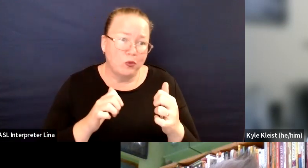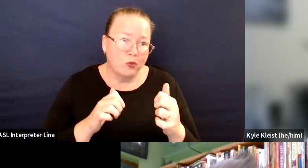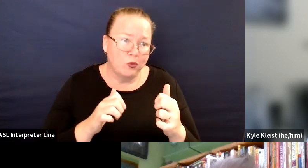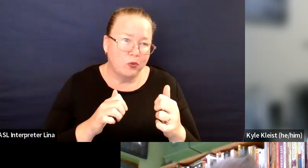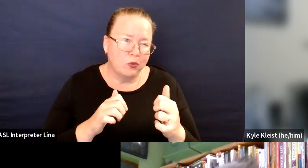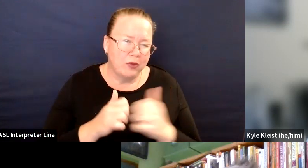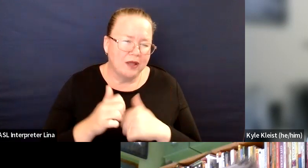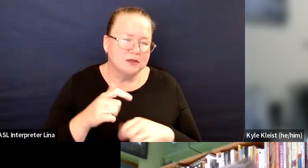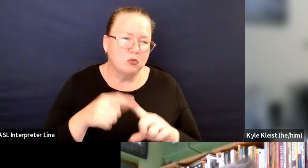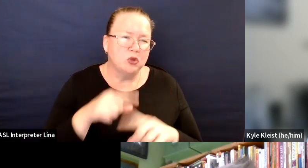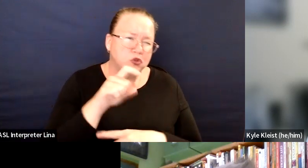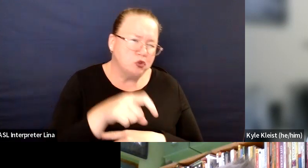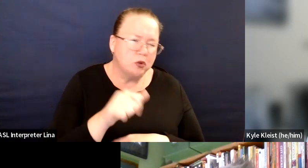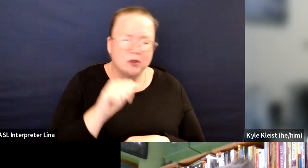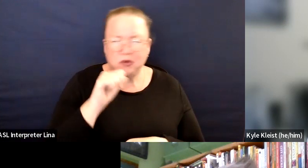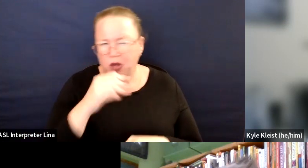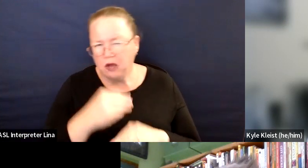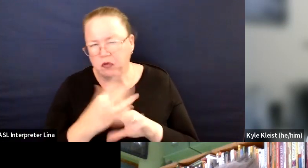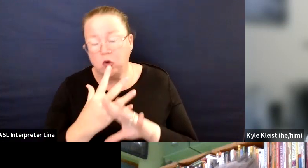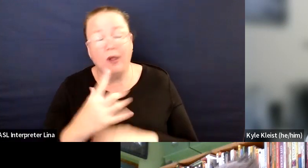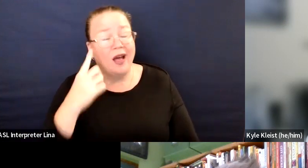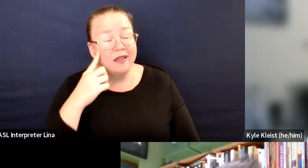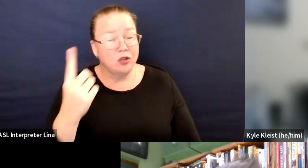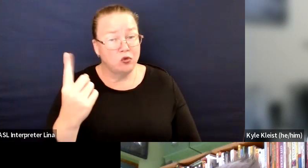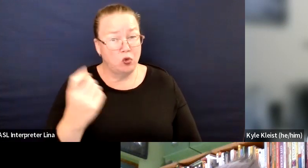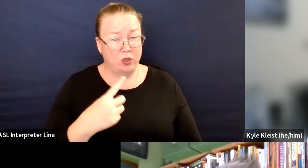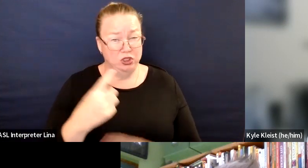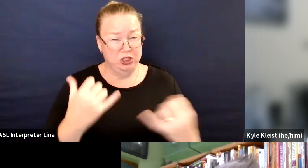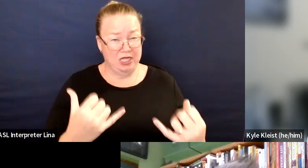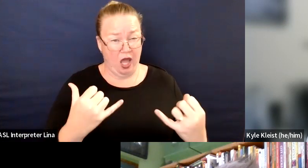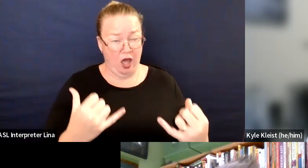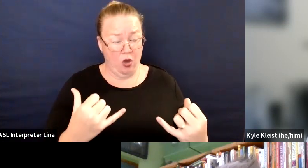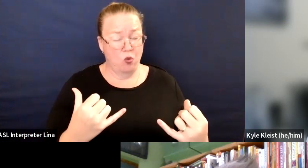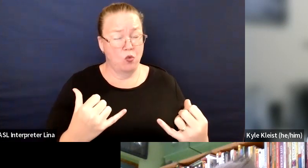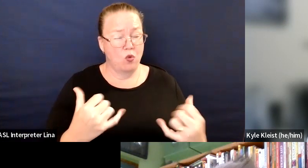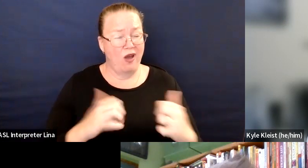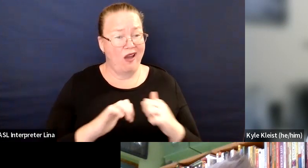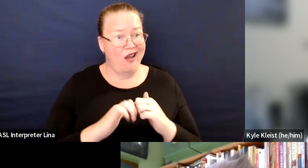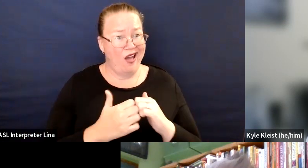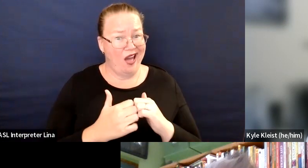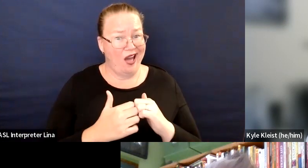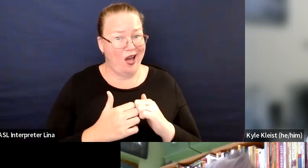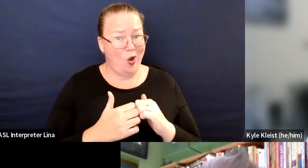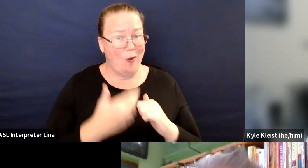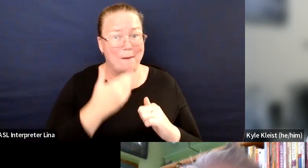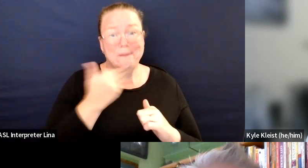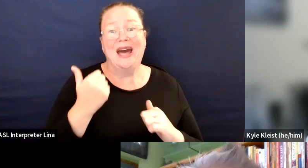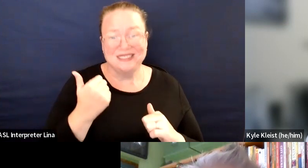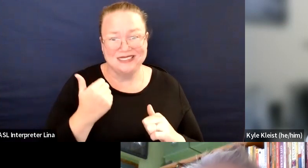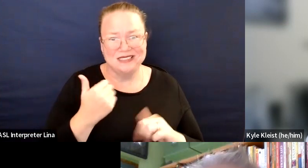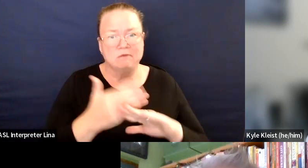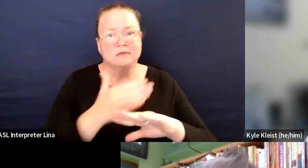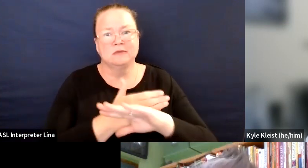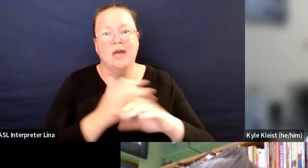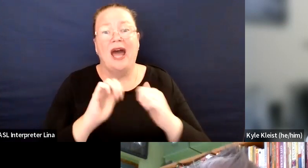should do virtual meetings. I think that the question that we're trying to figure out is, how do we do it best? How do we do it better? How